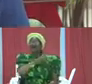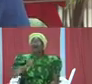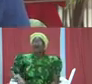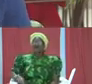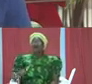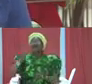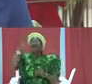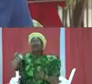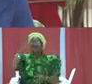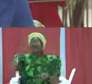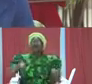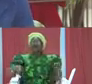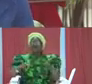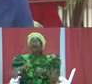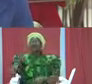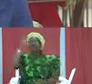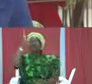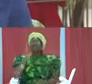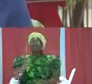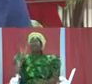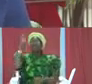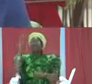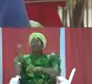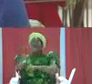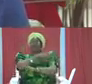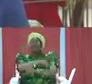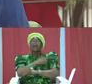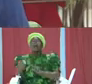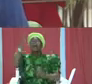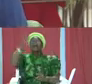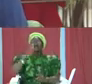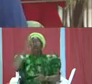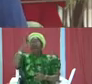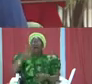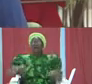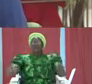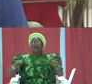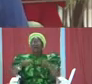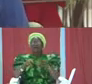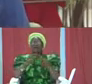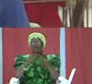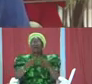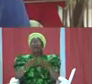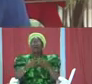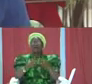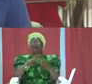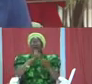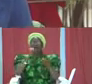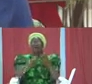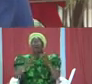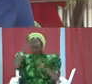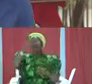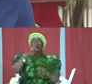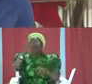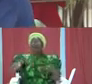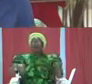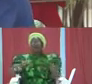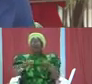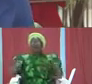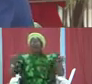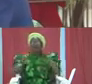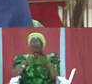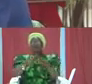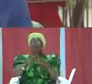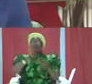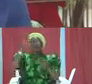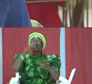Ancient of days, you are worthy. Alpha and Omega, you are worthy. You are worthy to be praised. You